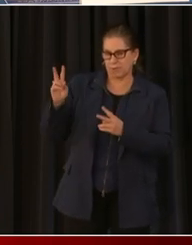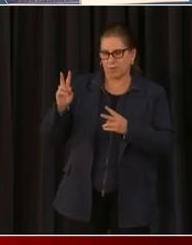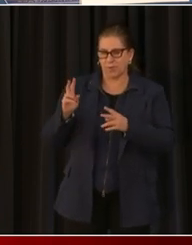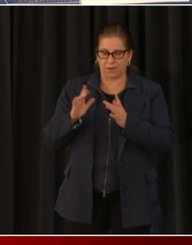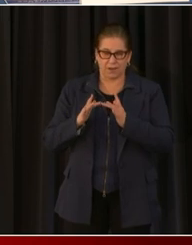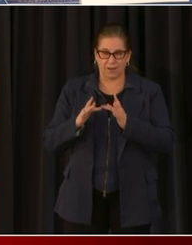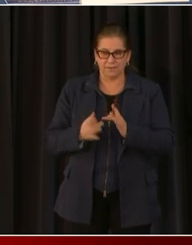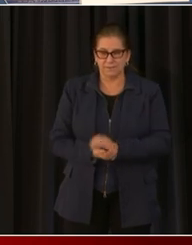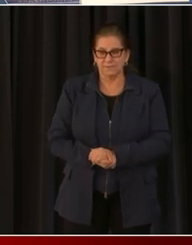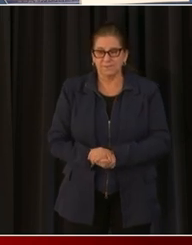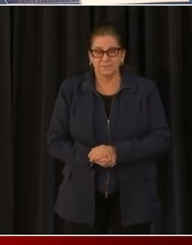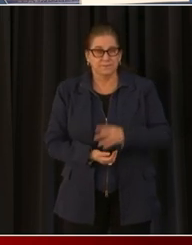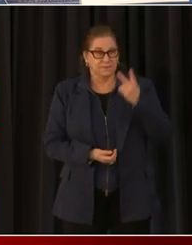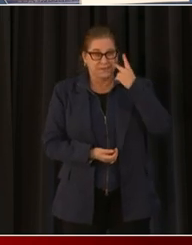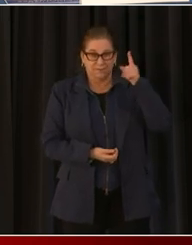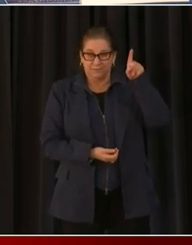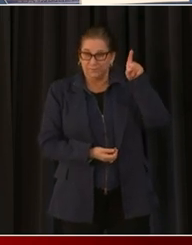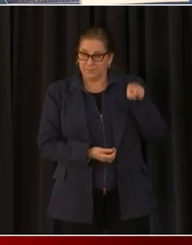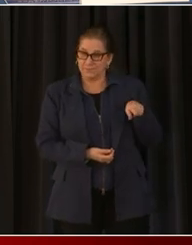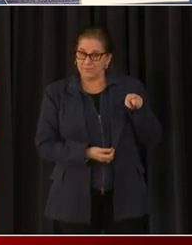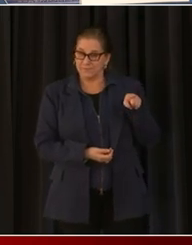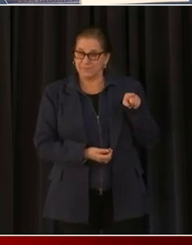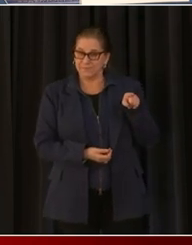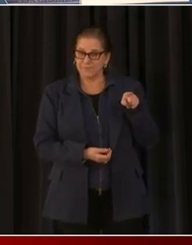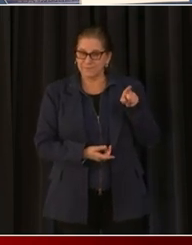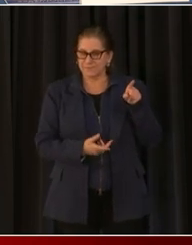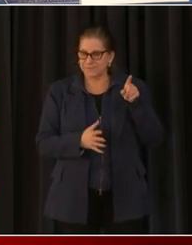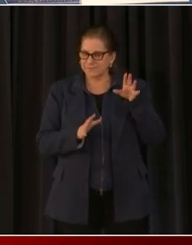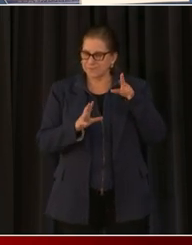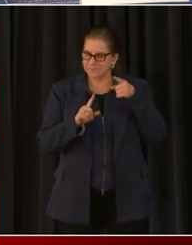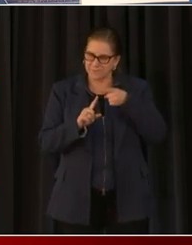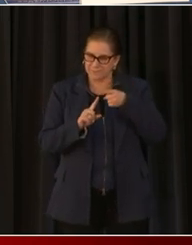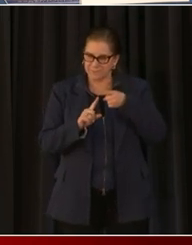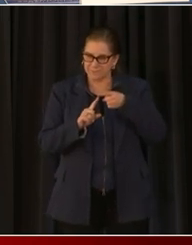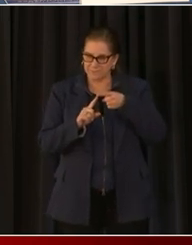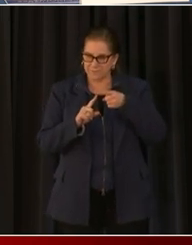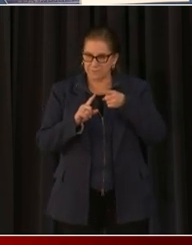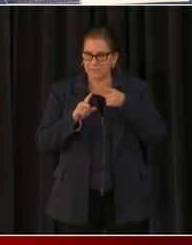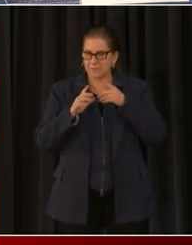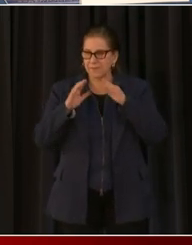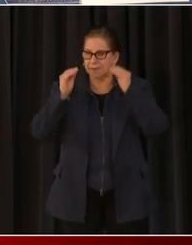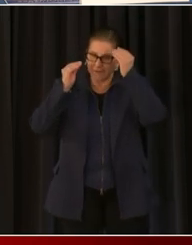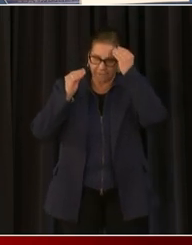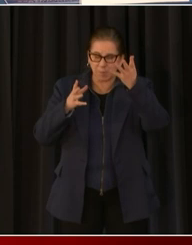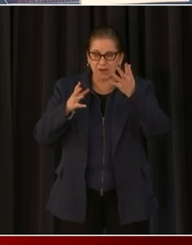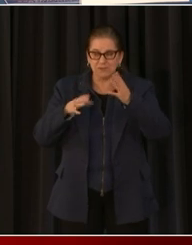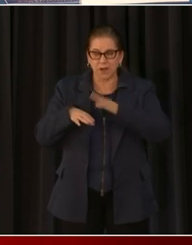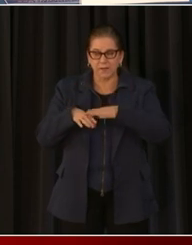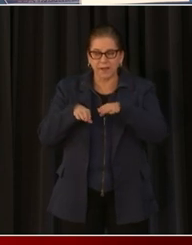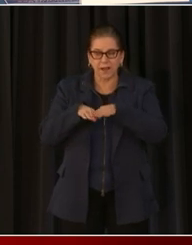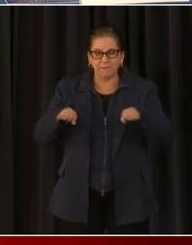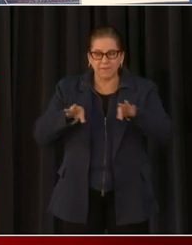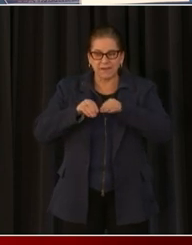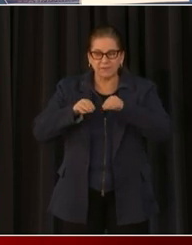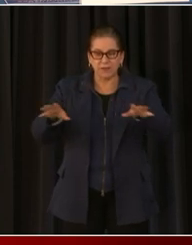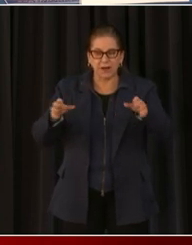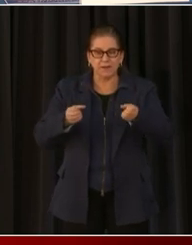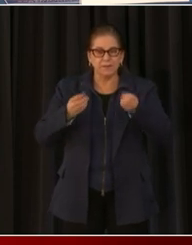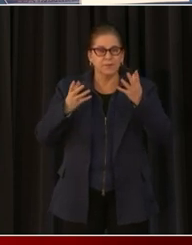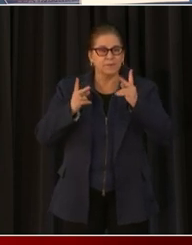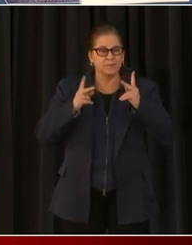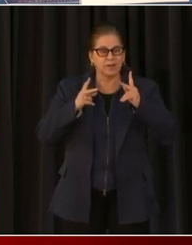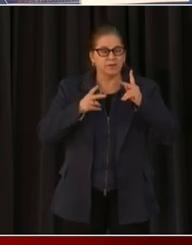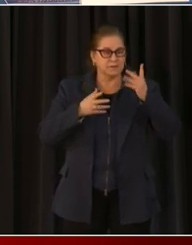our tab, we provide the detailed information around our level of community spread, health system capacity, public health